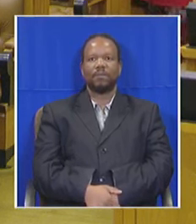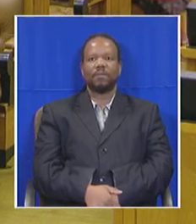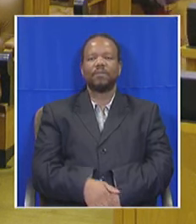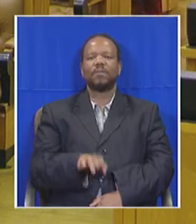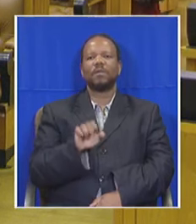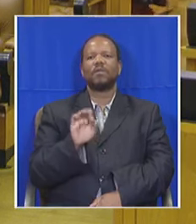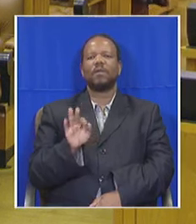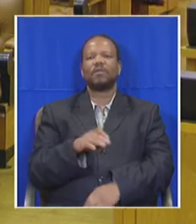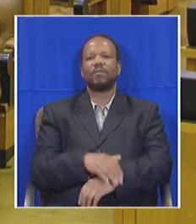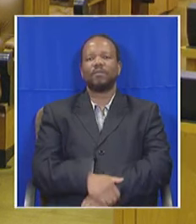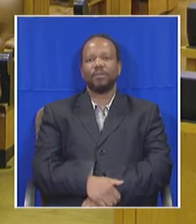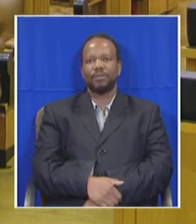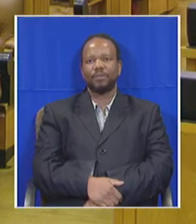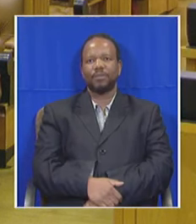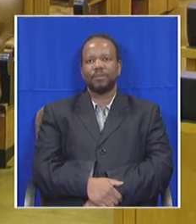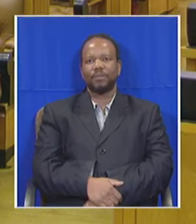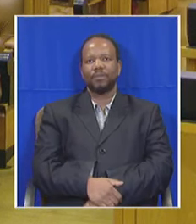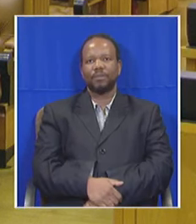EFF? Oh, what's that?